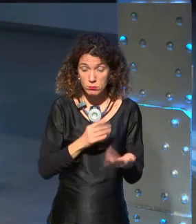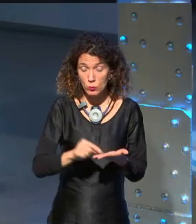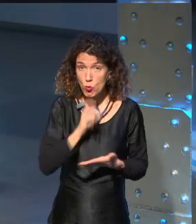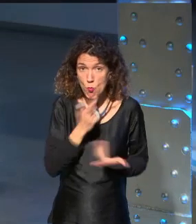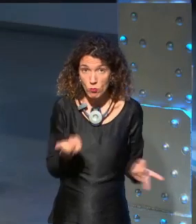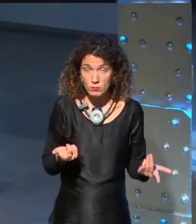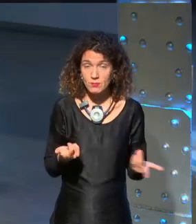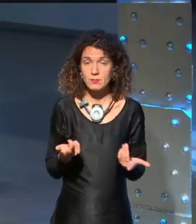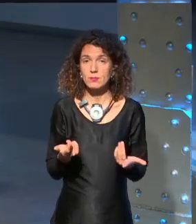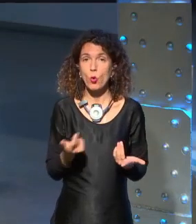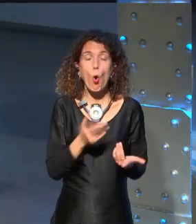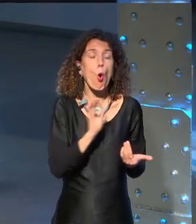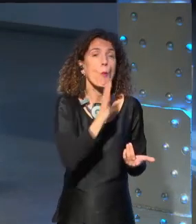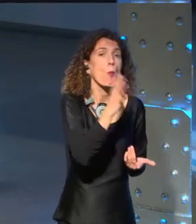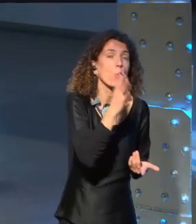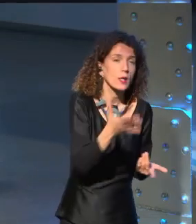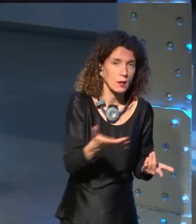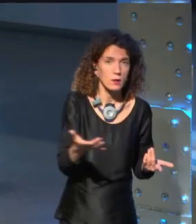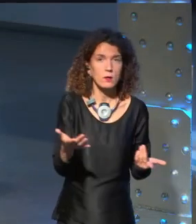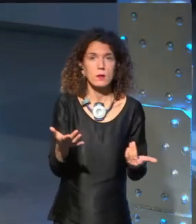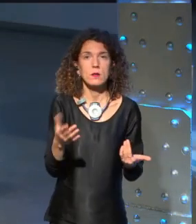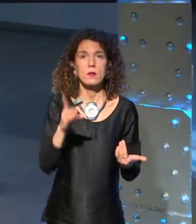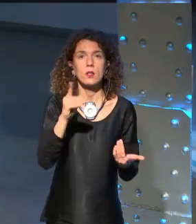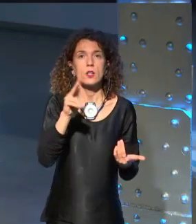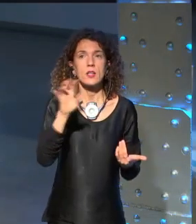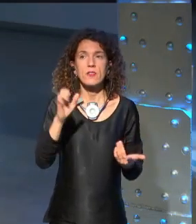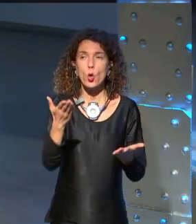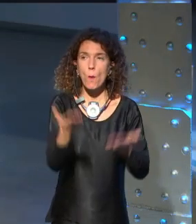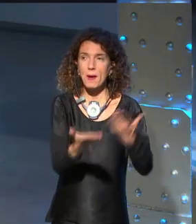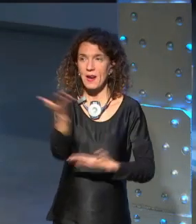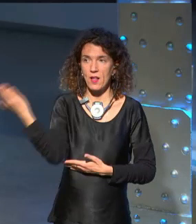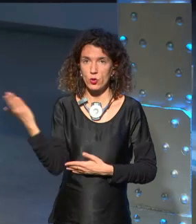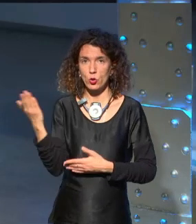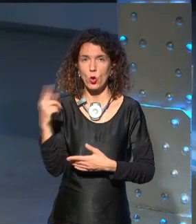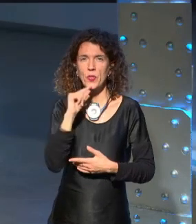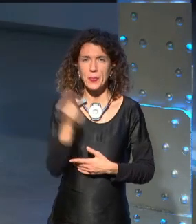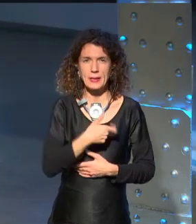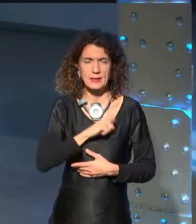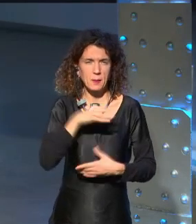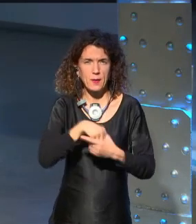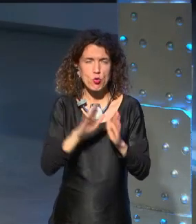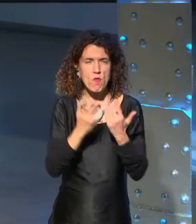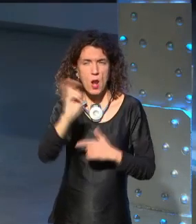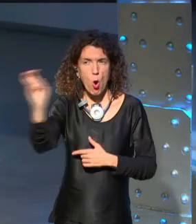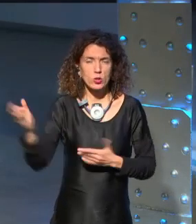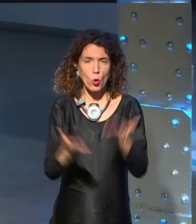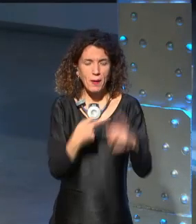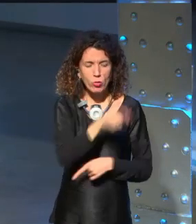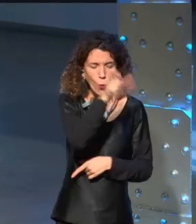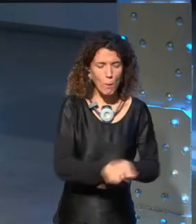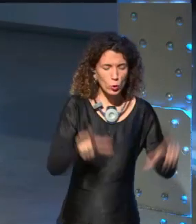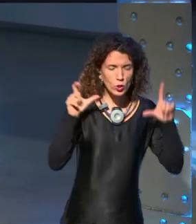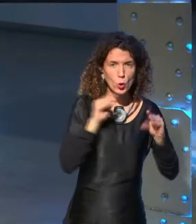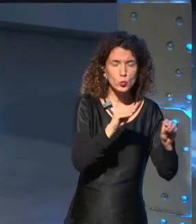Well, from one side... ¿O por qué? Or why? Or why Dave is different to other super